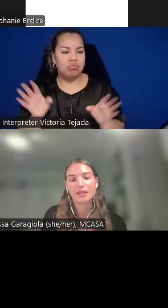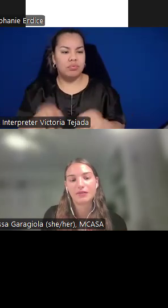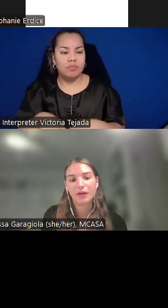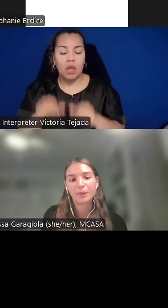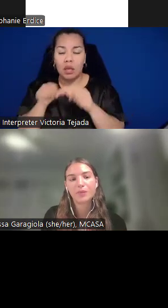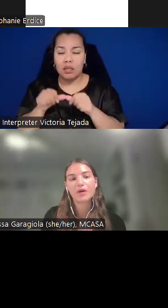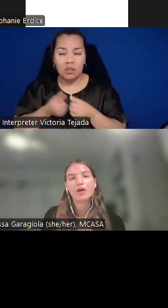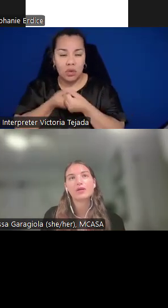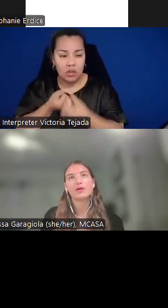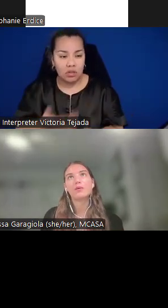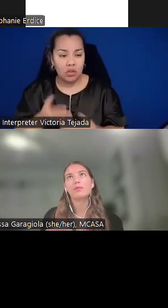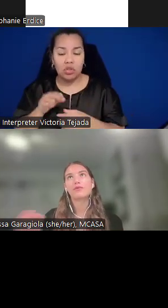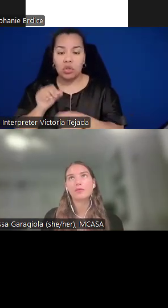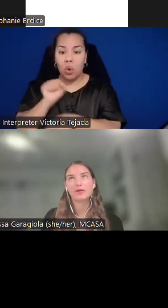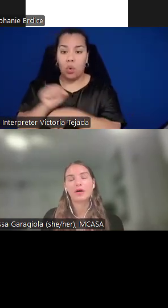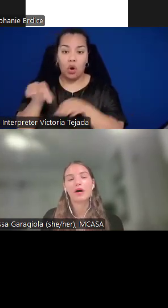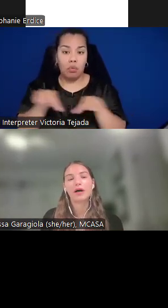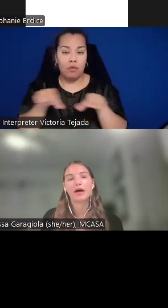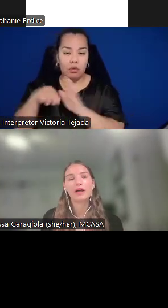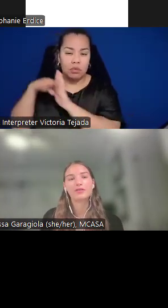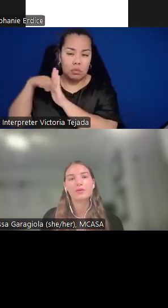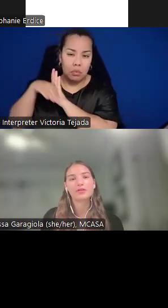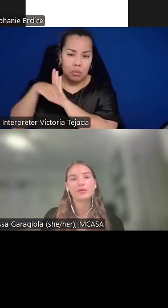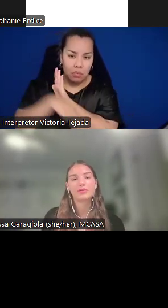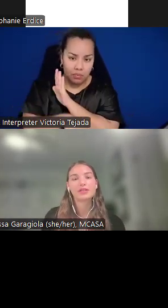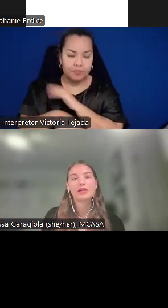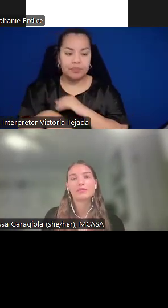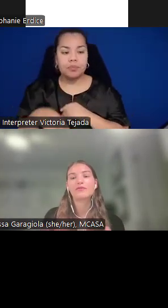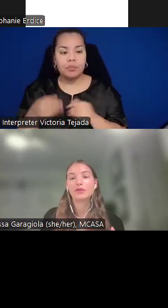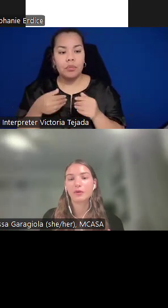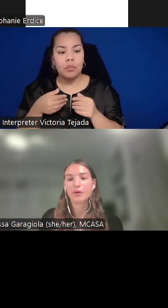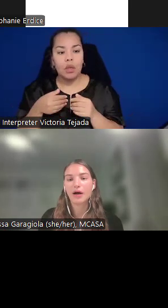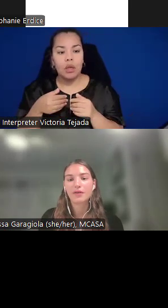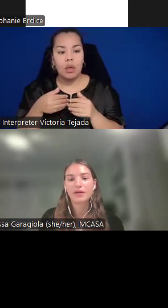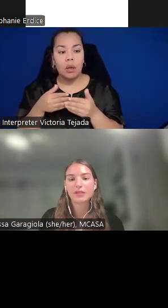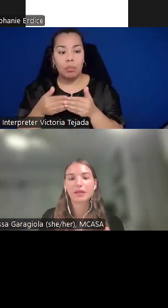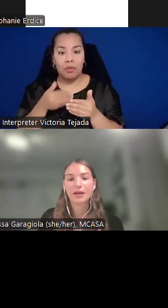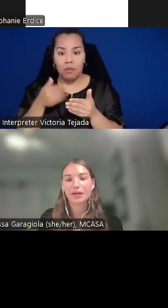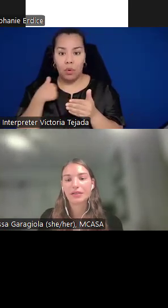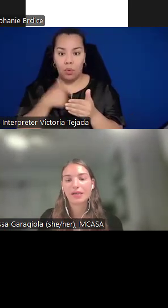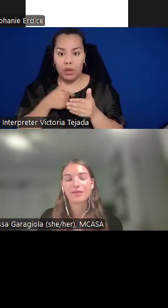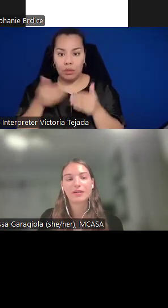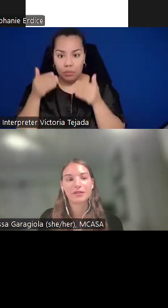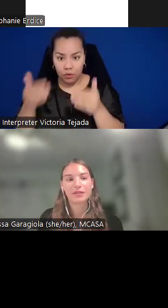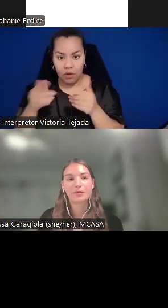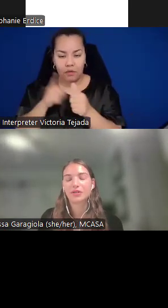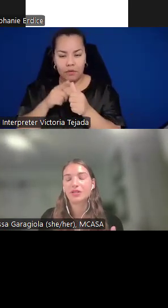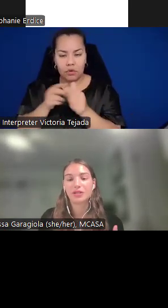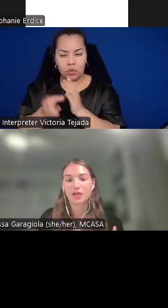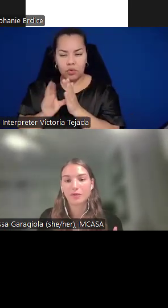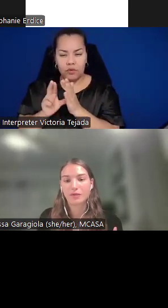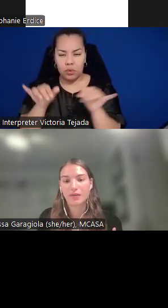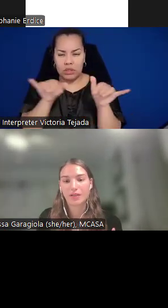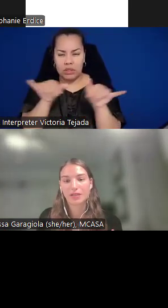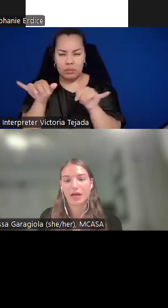and productivity. So before moving on, I do want to just review the similarities and the differences between each of